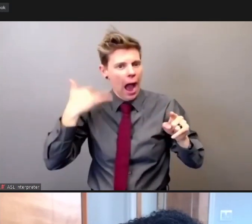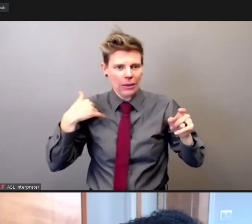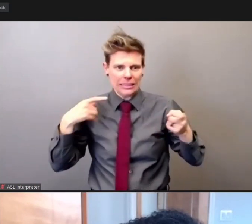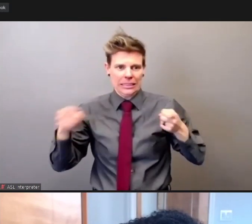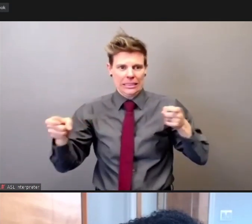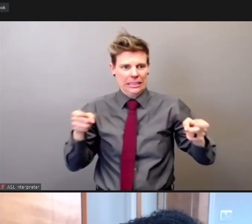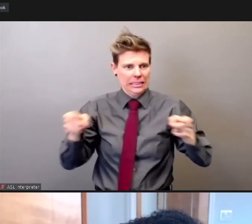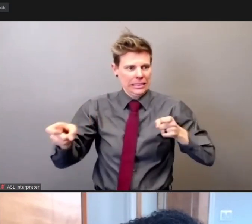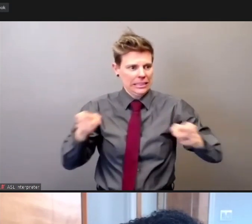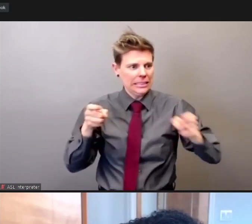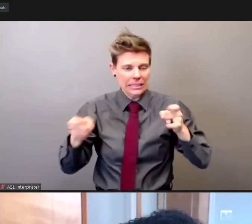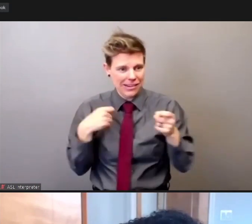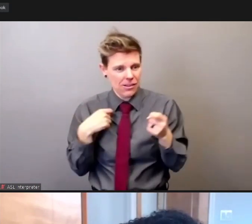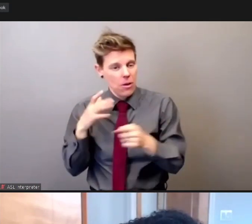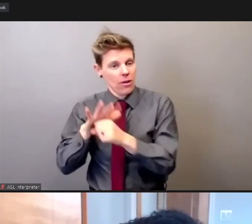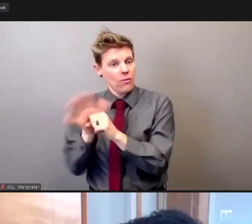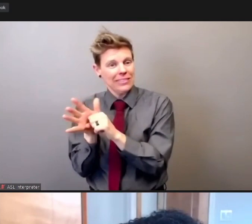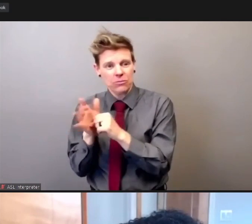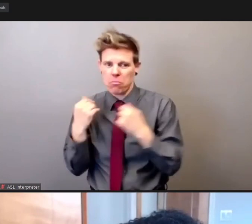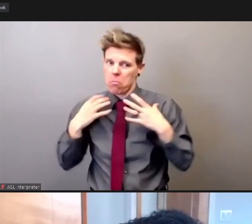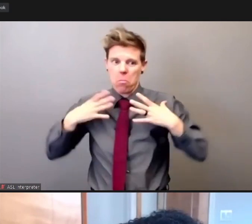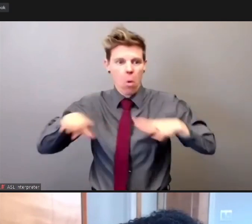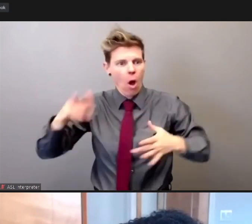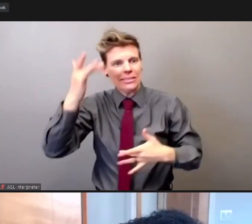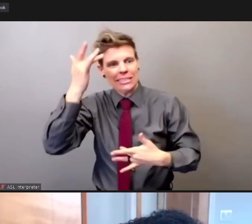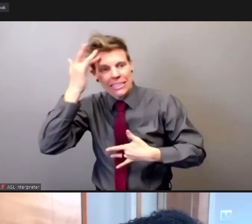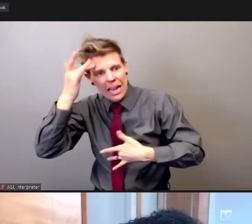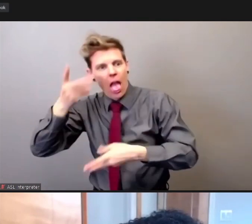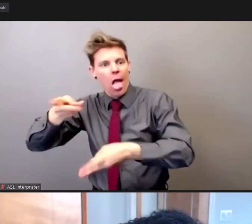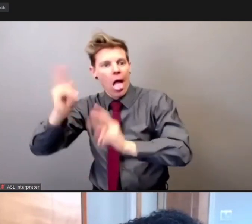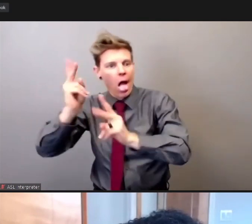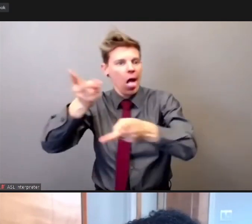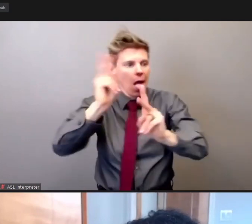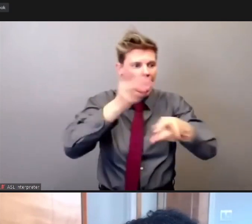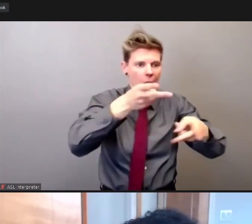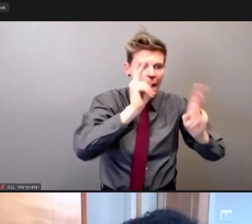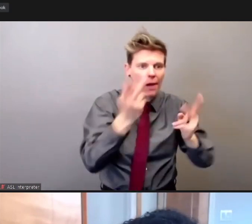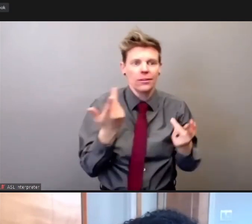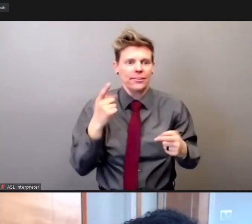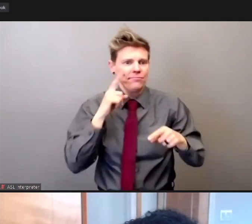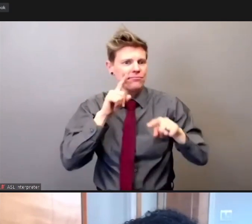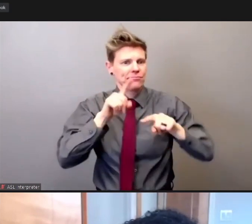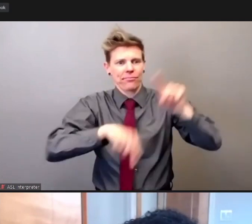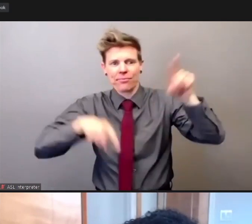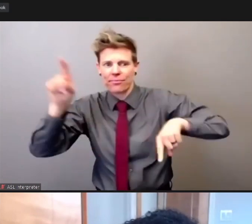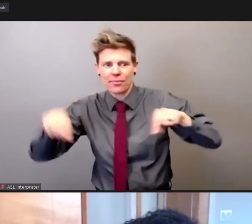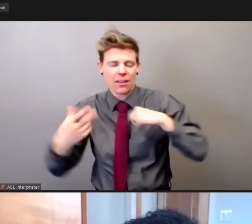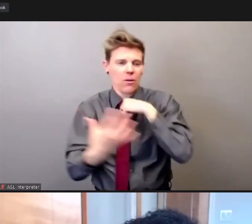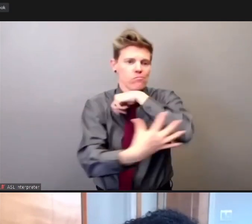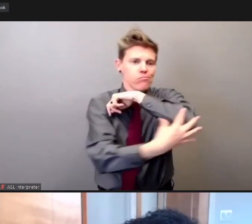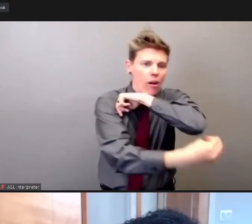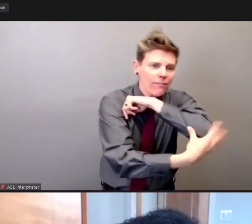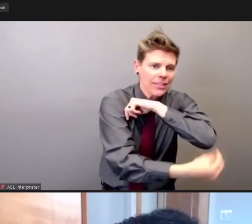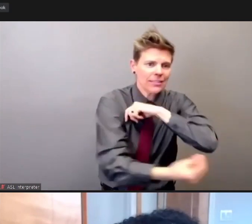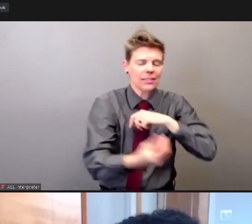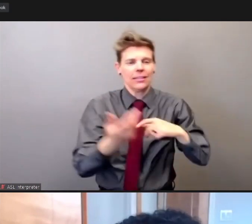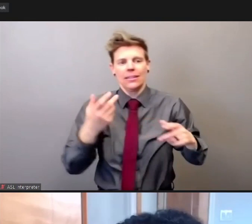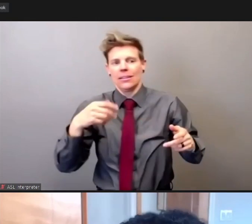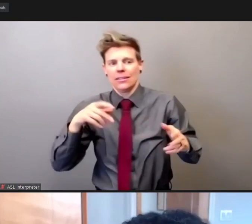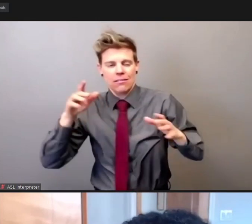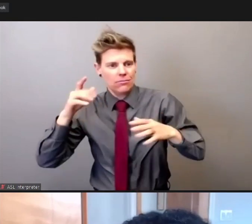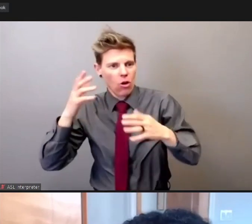other populations. We have extreme and higher poverty than other states' populations. We have less healthcare resources. This is a different set